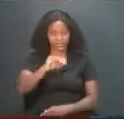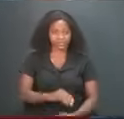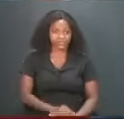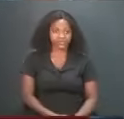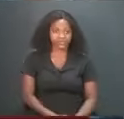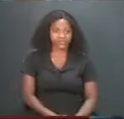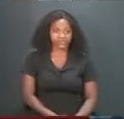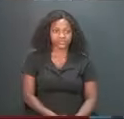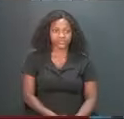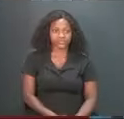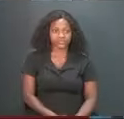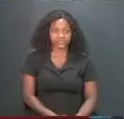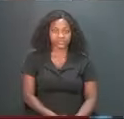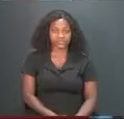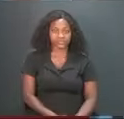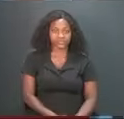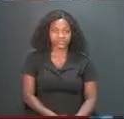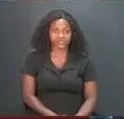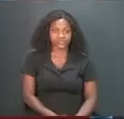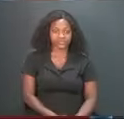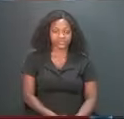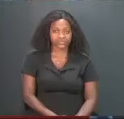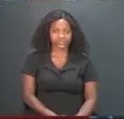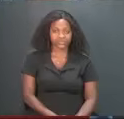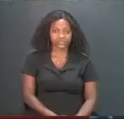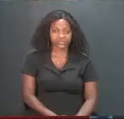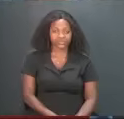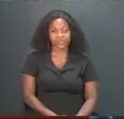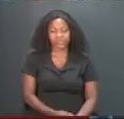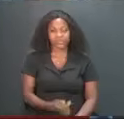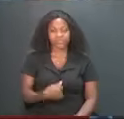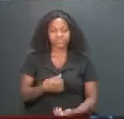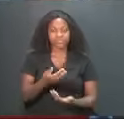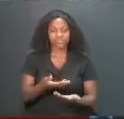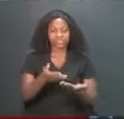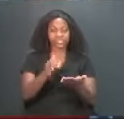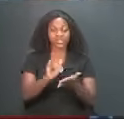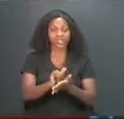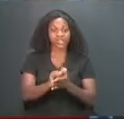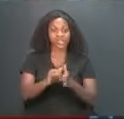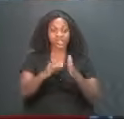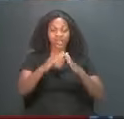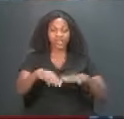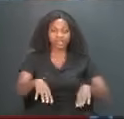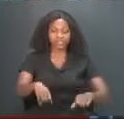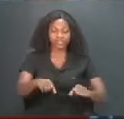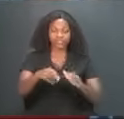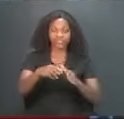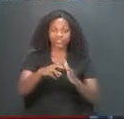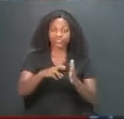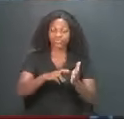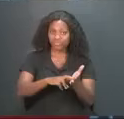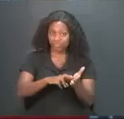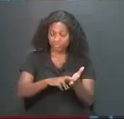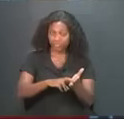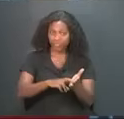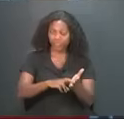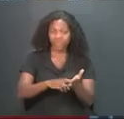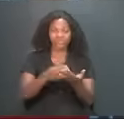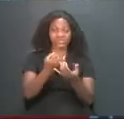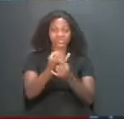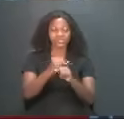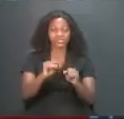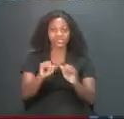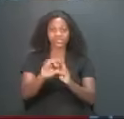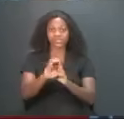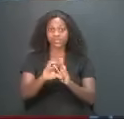Mr. Speaker, I move that this Honorable House adopts the report of the Committee on Independent